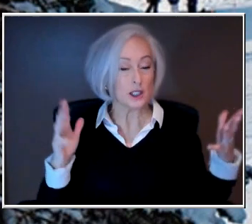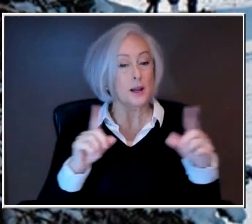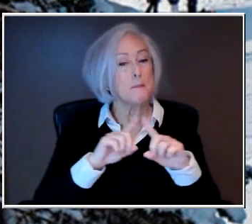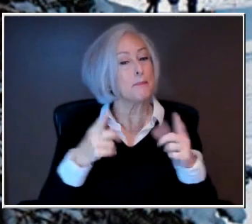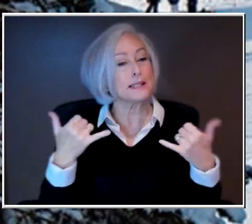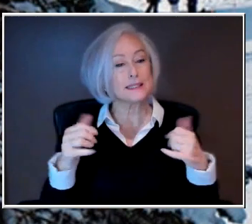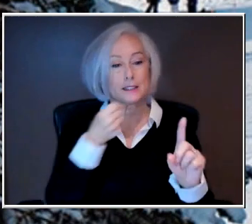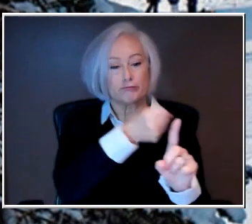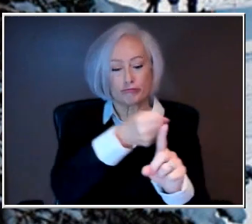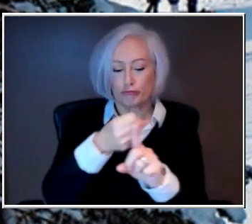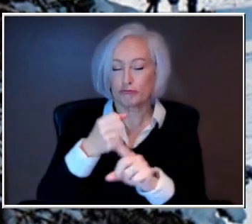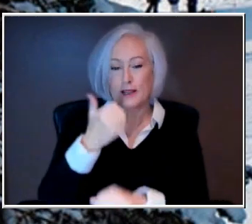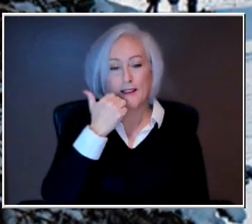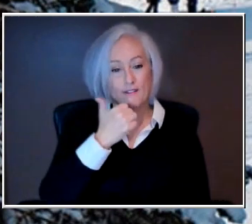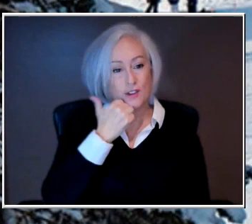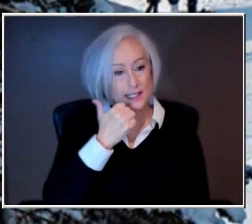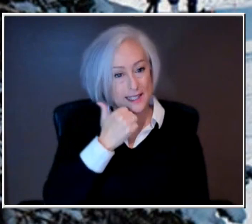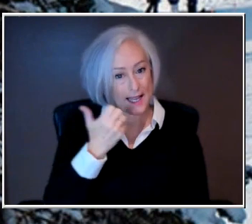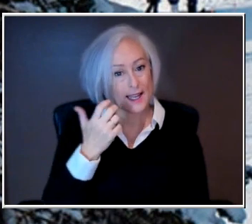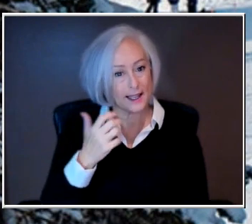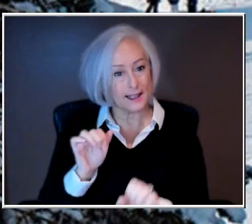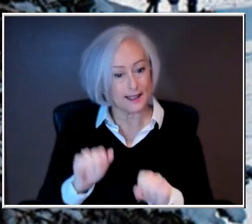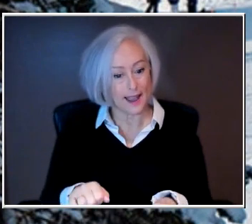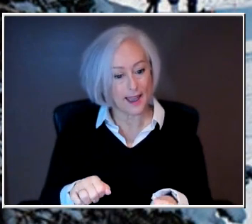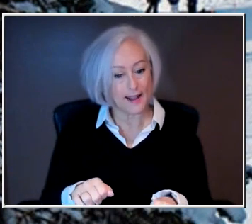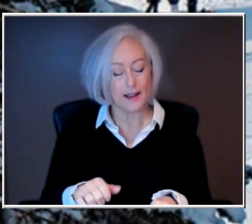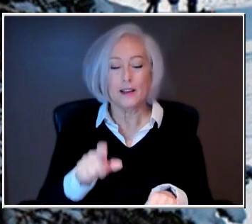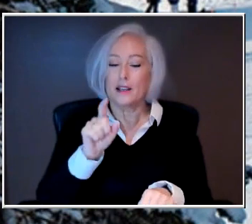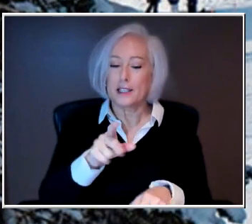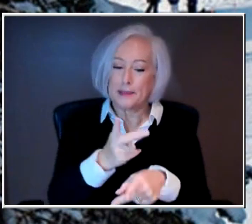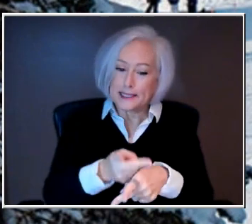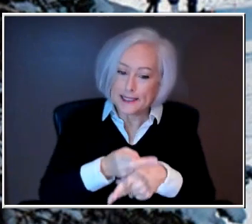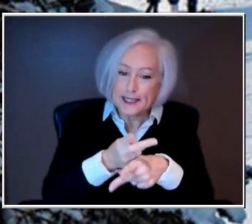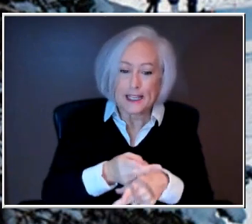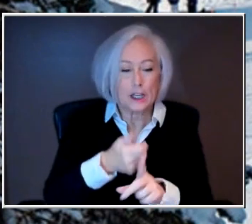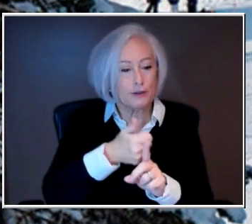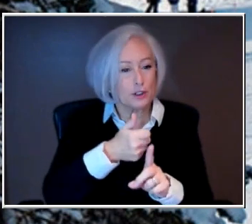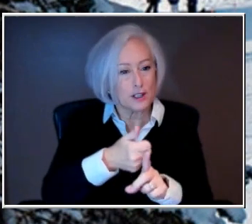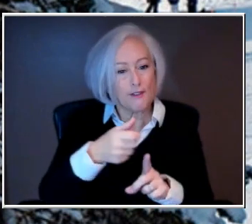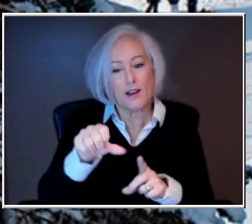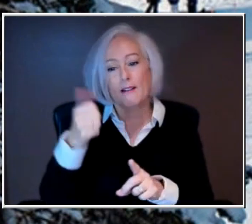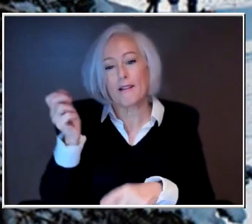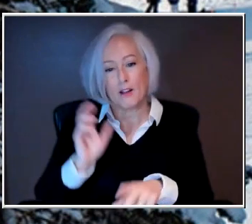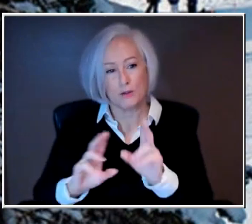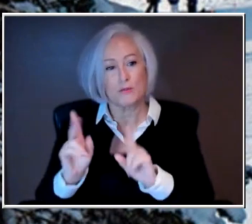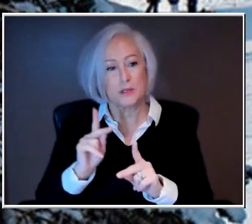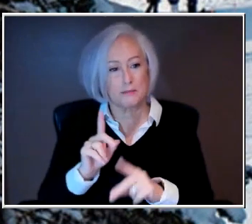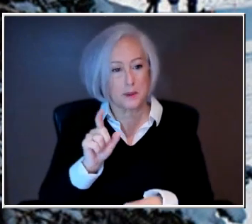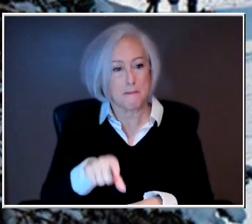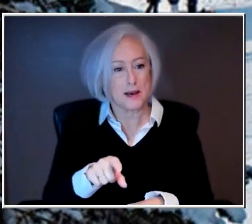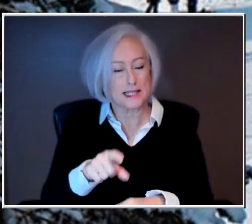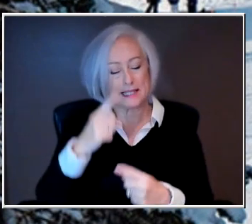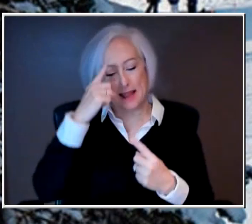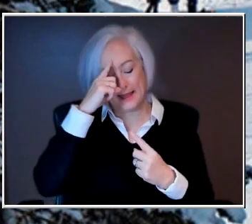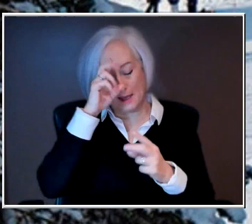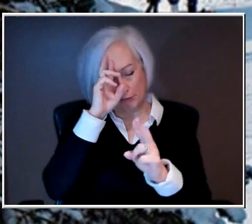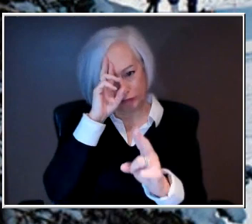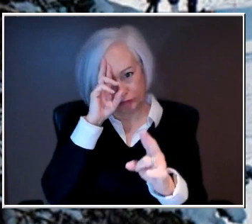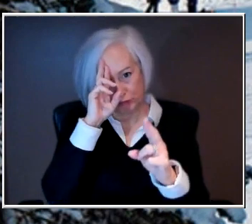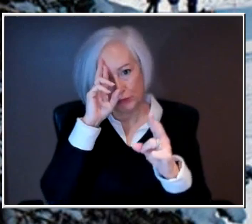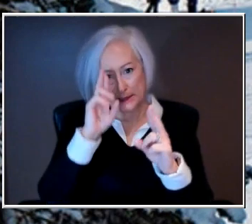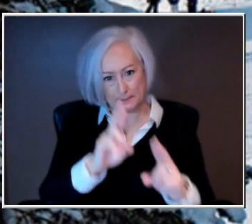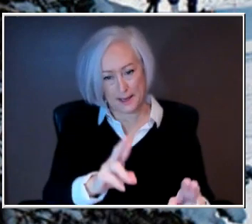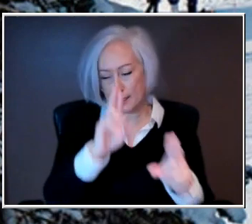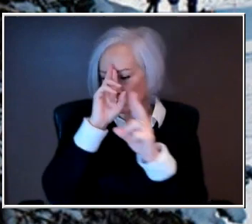than others. And so we really have to be thoughtful and considerate of that. I think it is multifactorial as to why